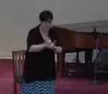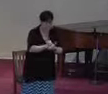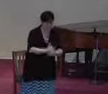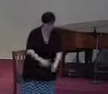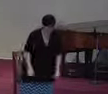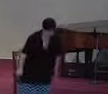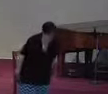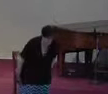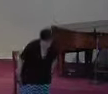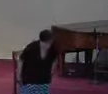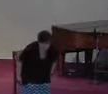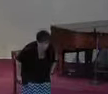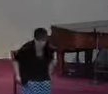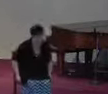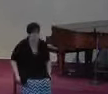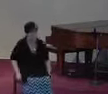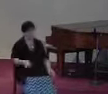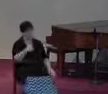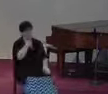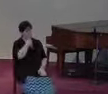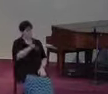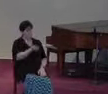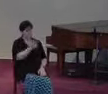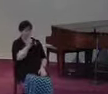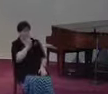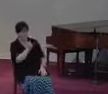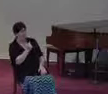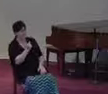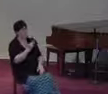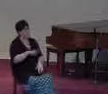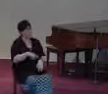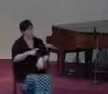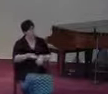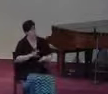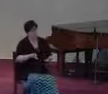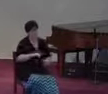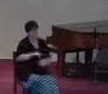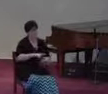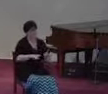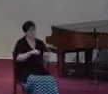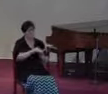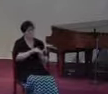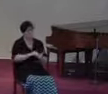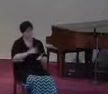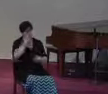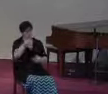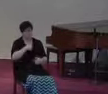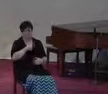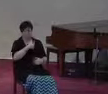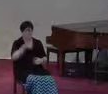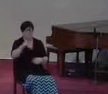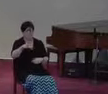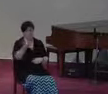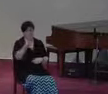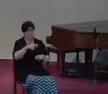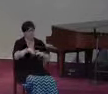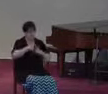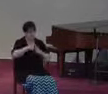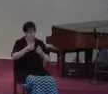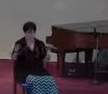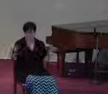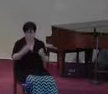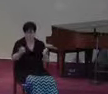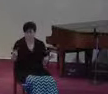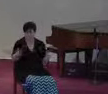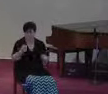All right, I'm going to just tell you, I don't usually do this, but this is really more of a note for me, and I need somebody in front of the Holy Spirit. I'm setting this here